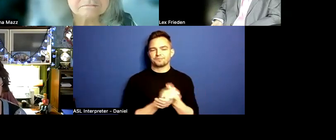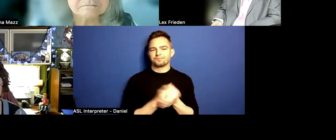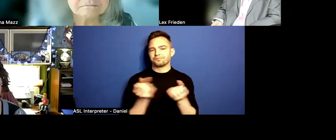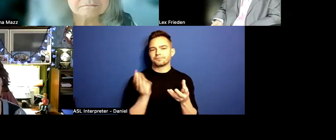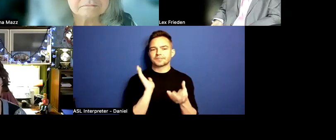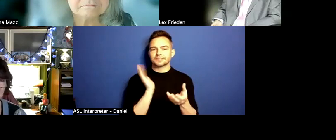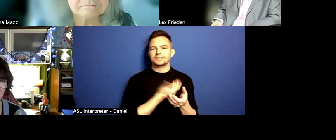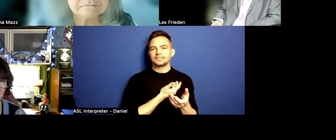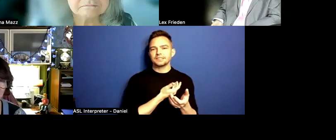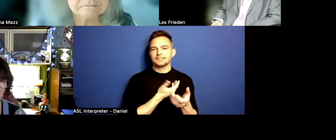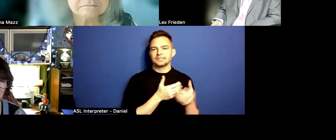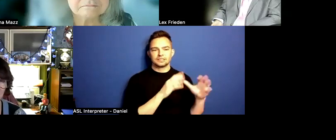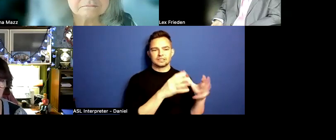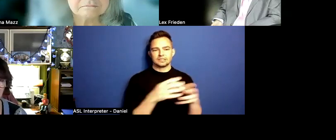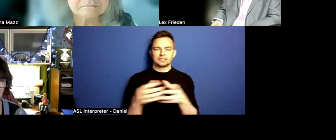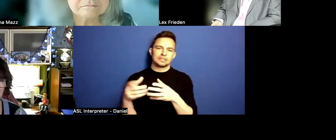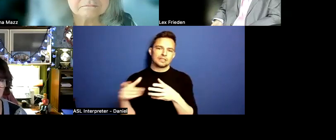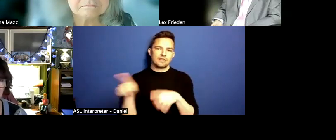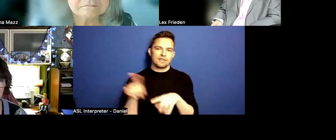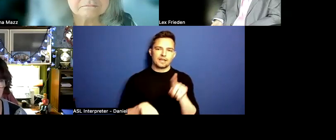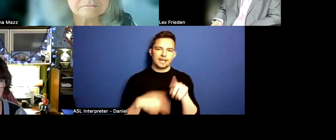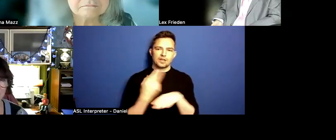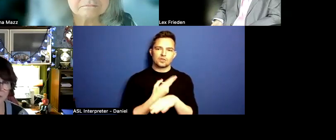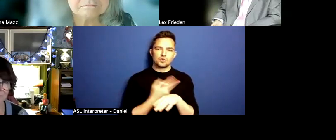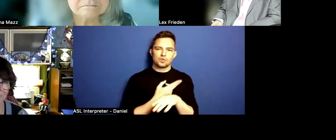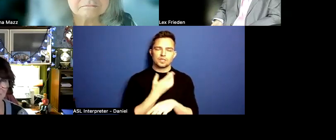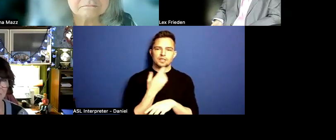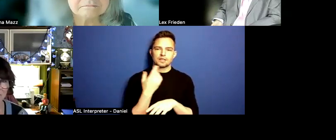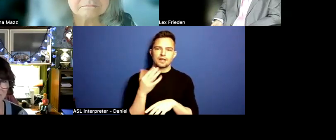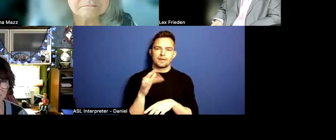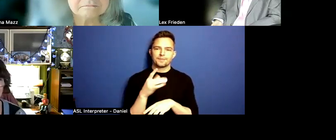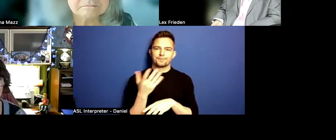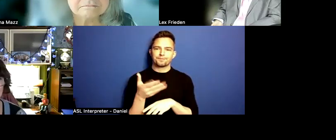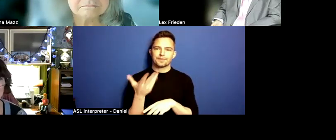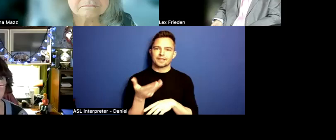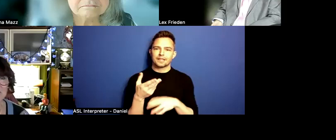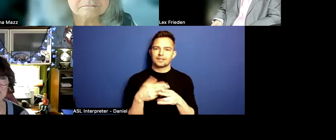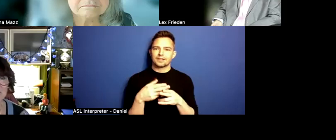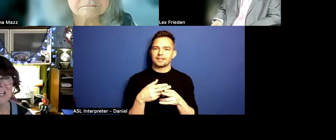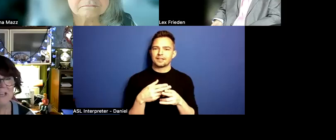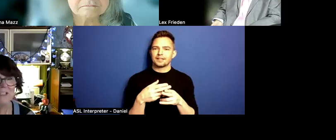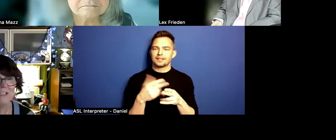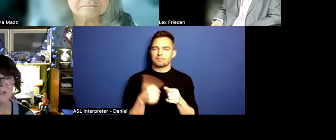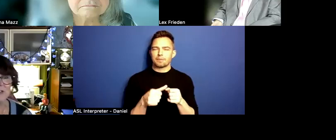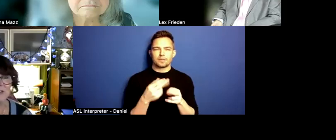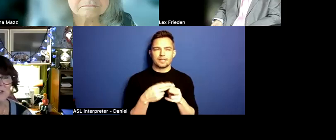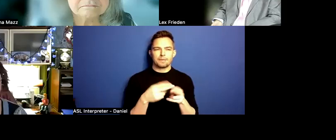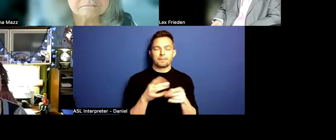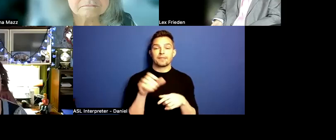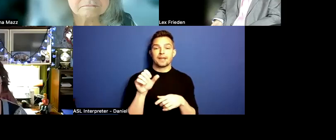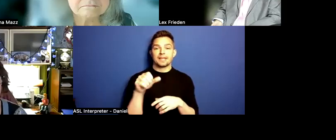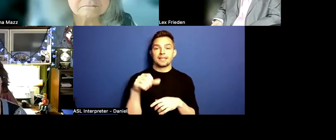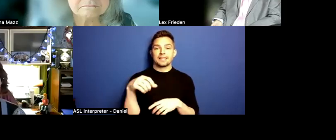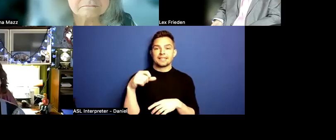our entities can't use the light, I never come up with the right terminology, but the sensor,